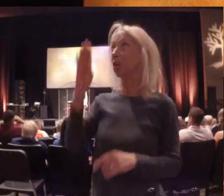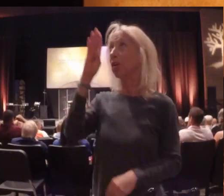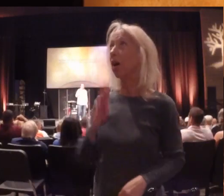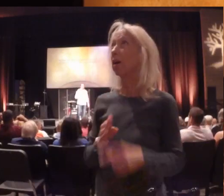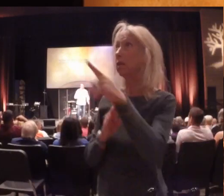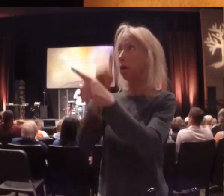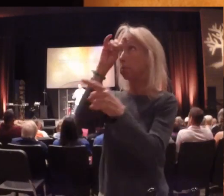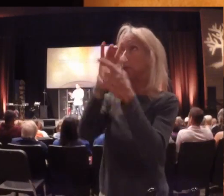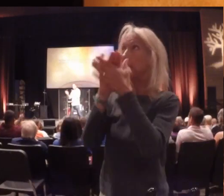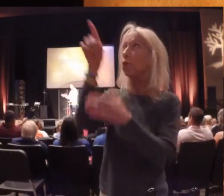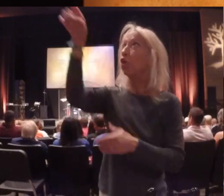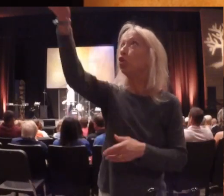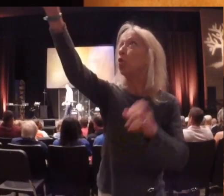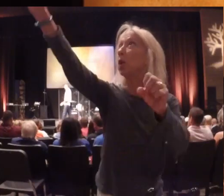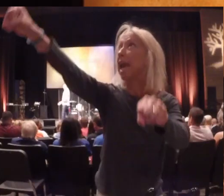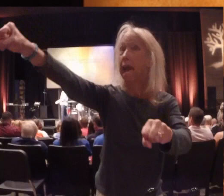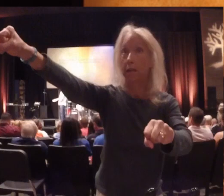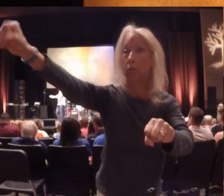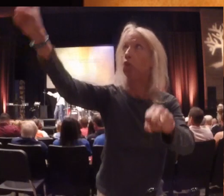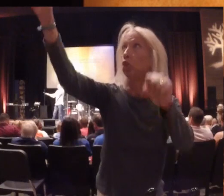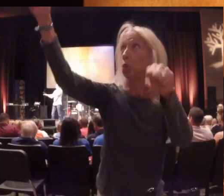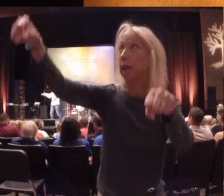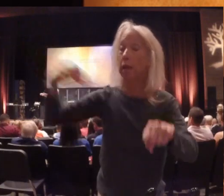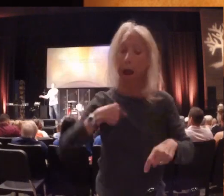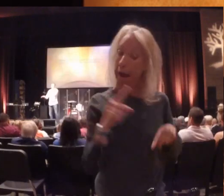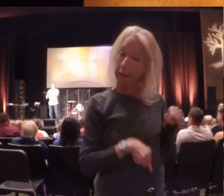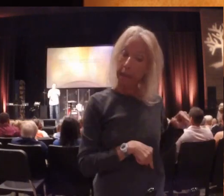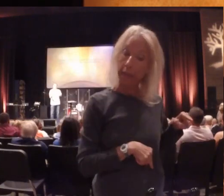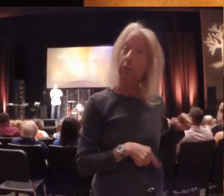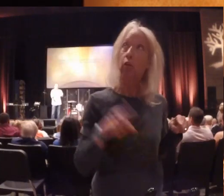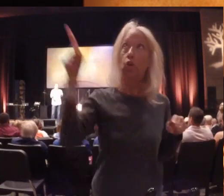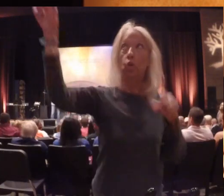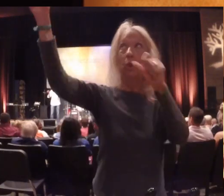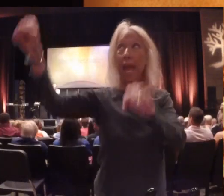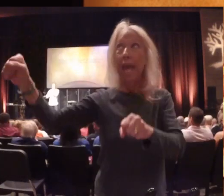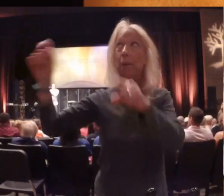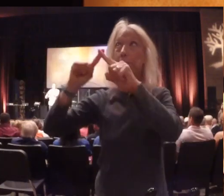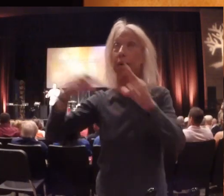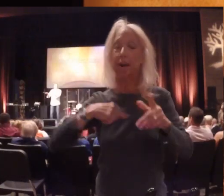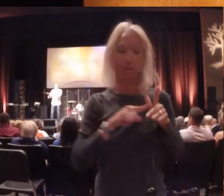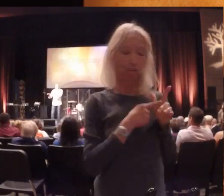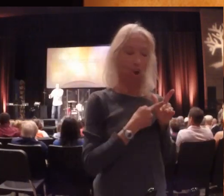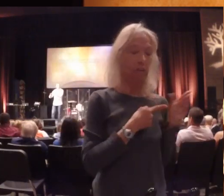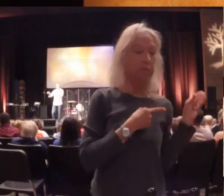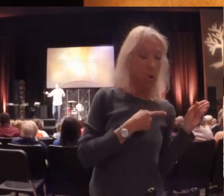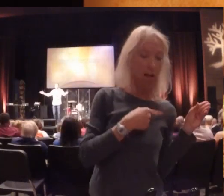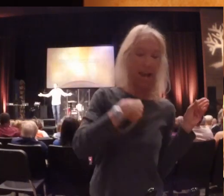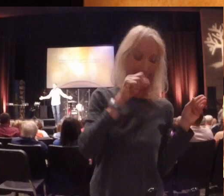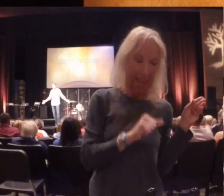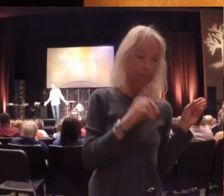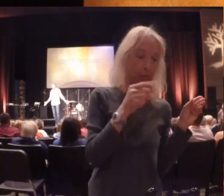say, God, I believe you can. I will do what I can, but you're going to do what I can't.